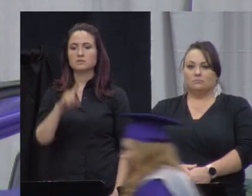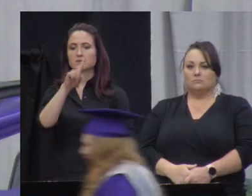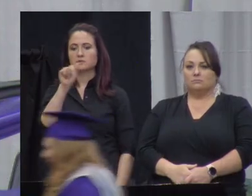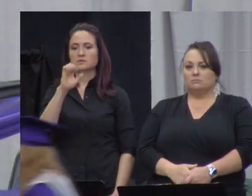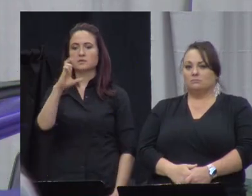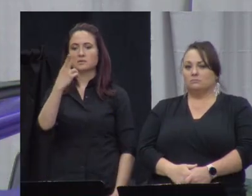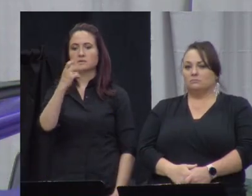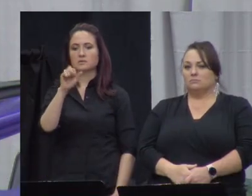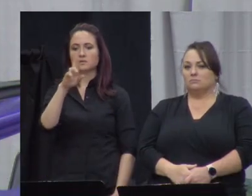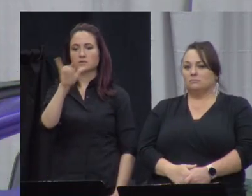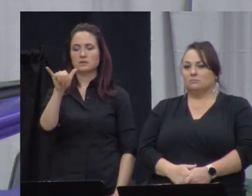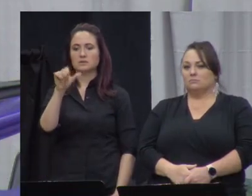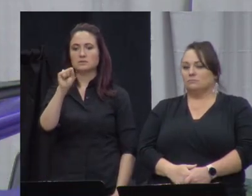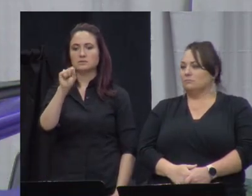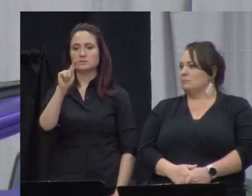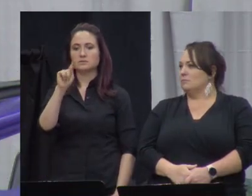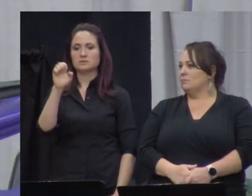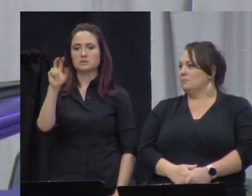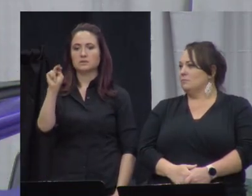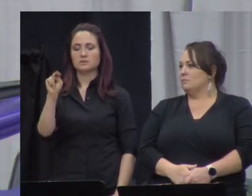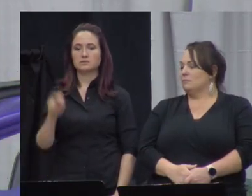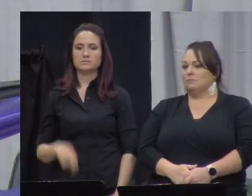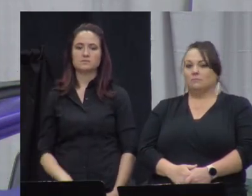Zachary Steen.